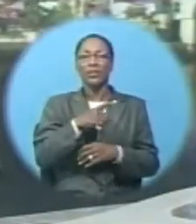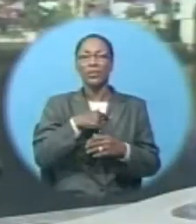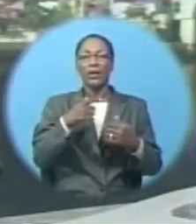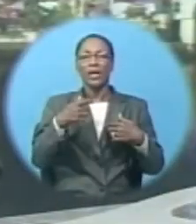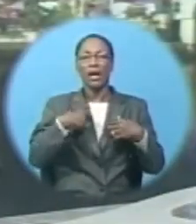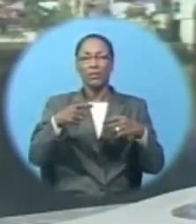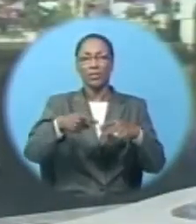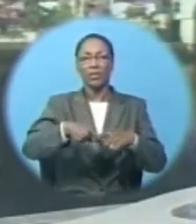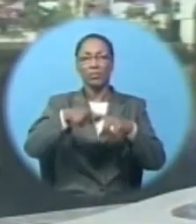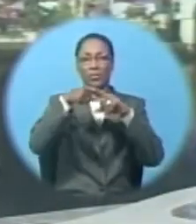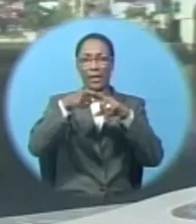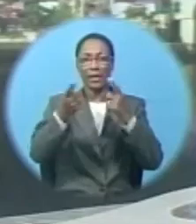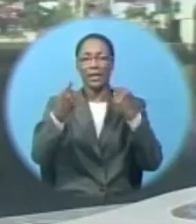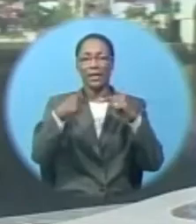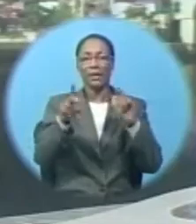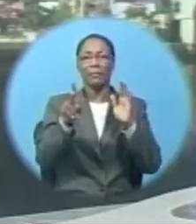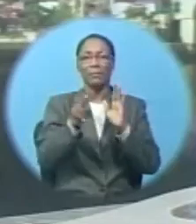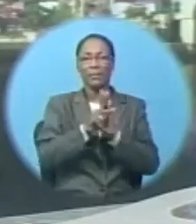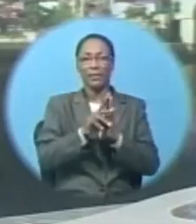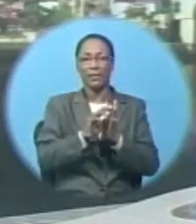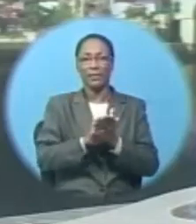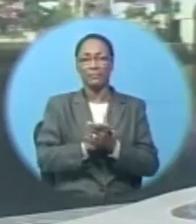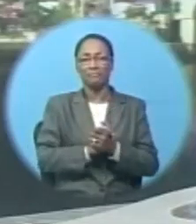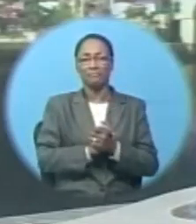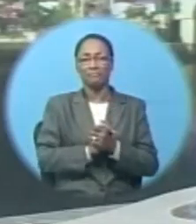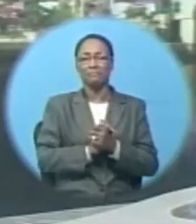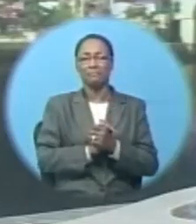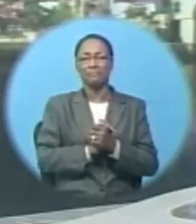Okay, we'll take a short break here and come back with more news.